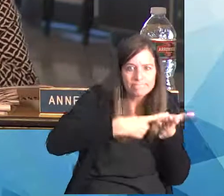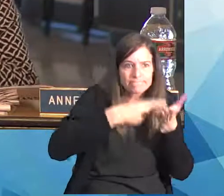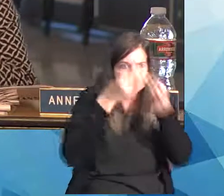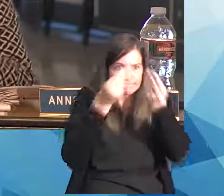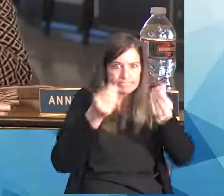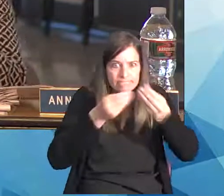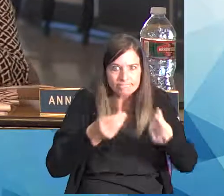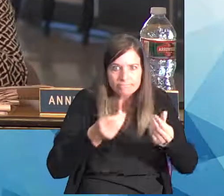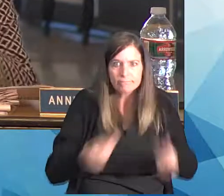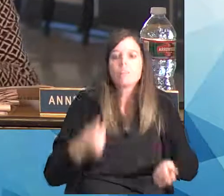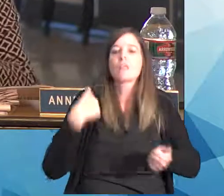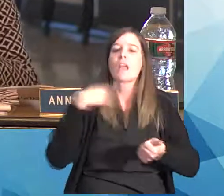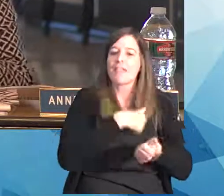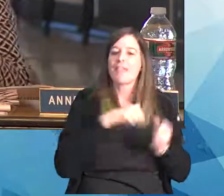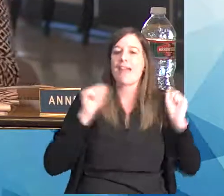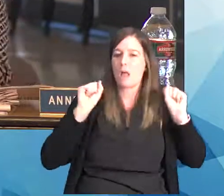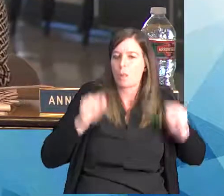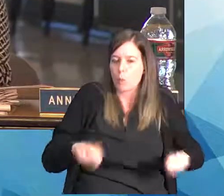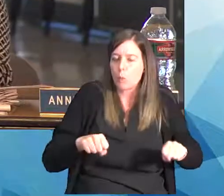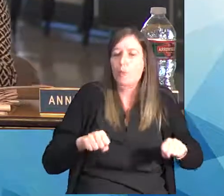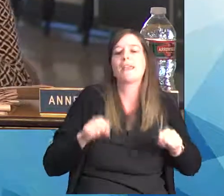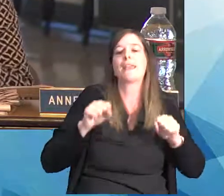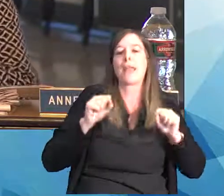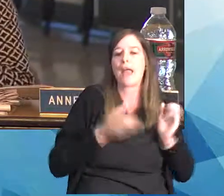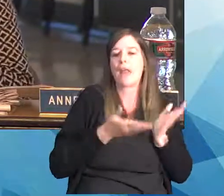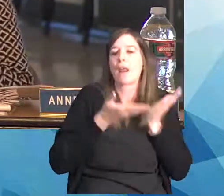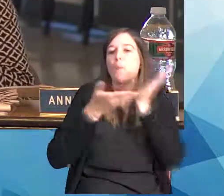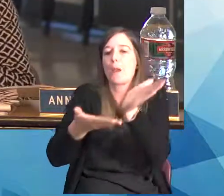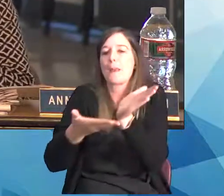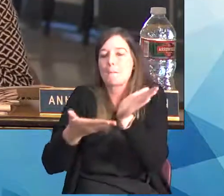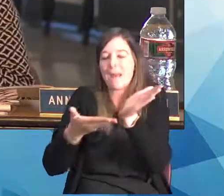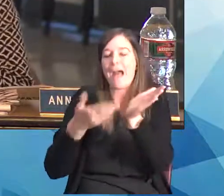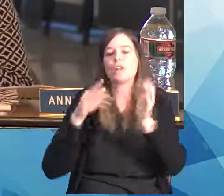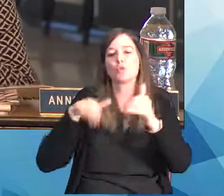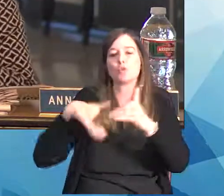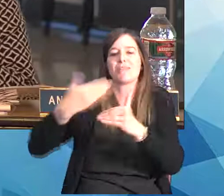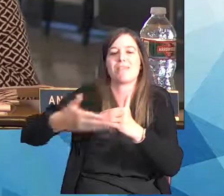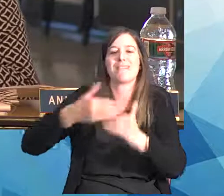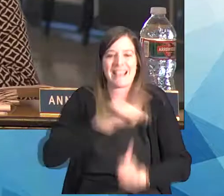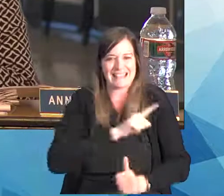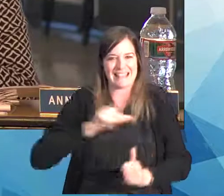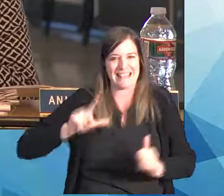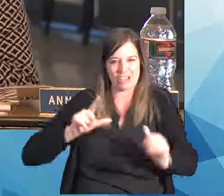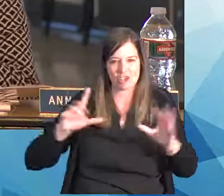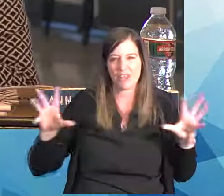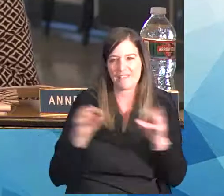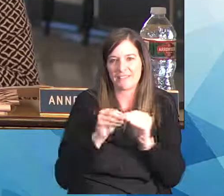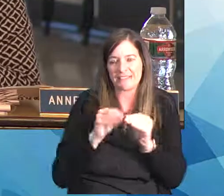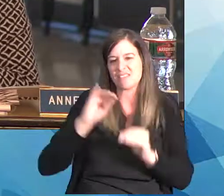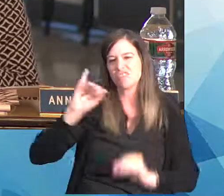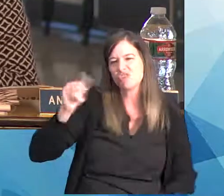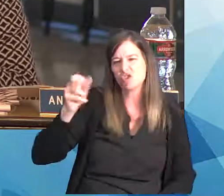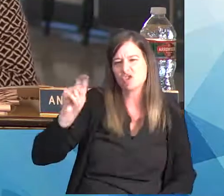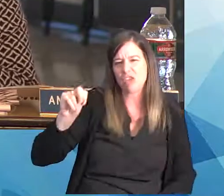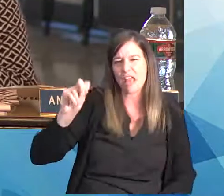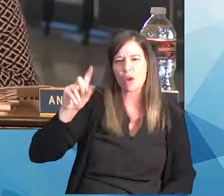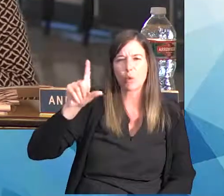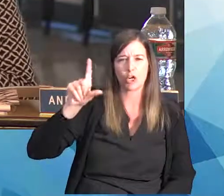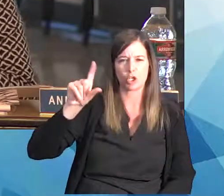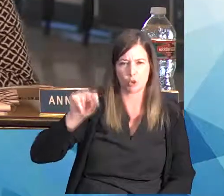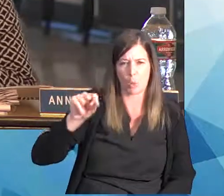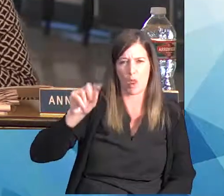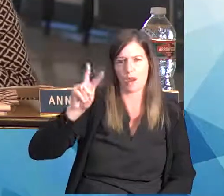the next state legislative session in January 2022. And then